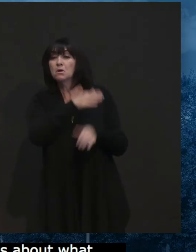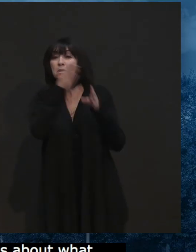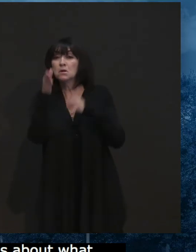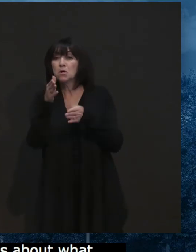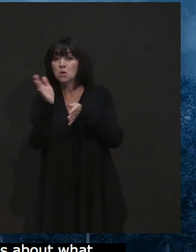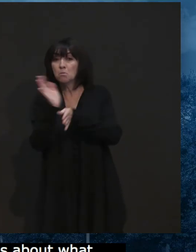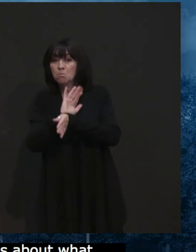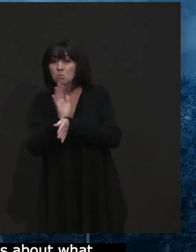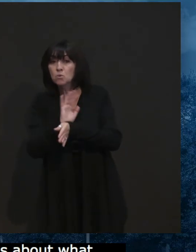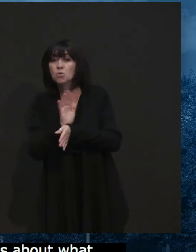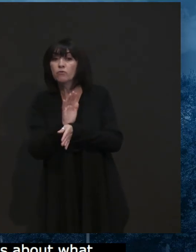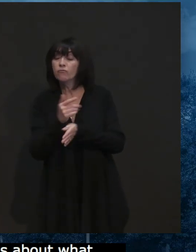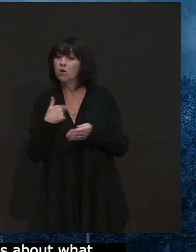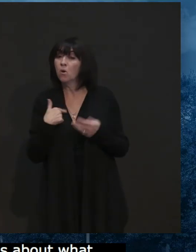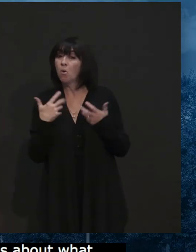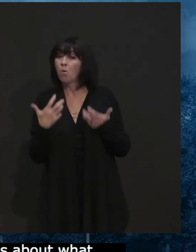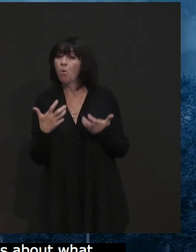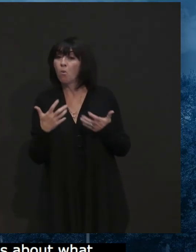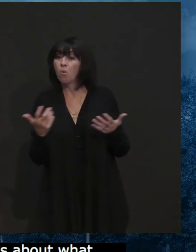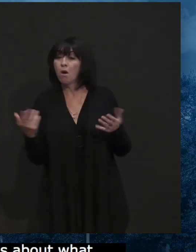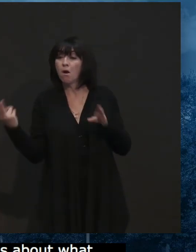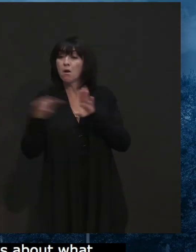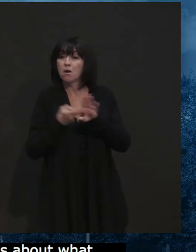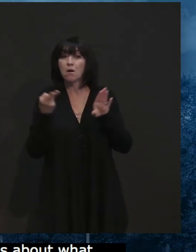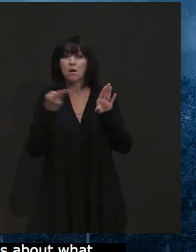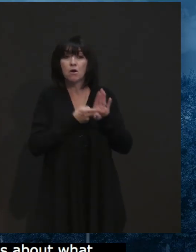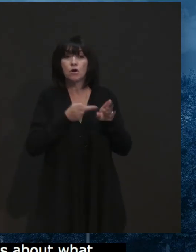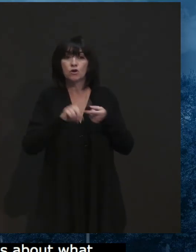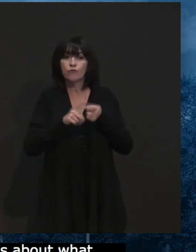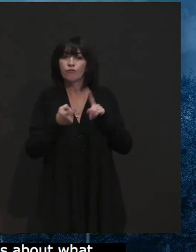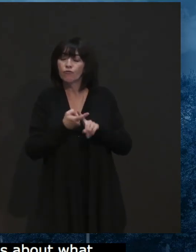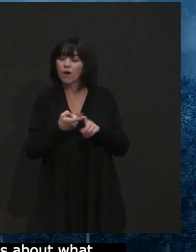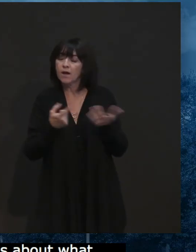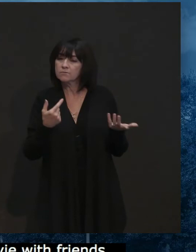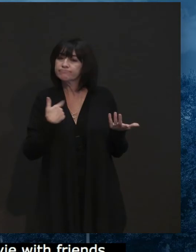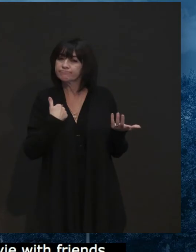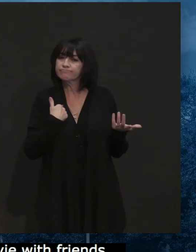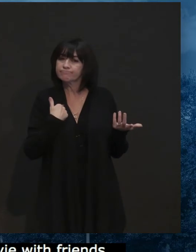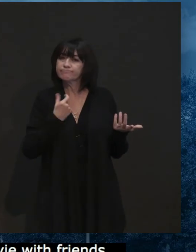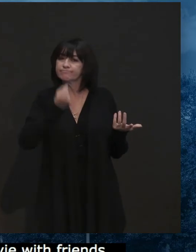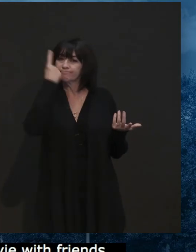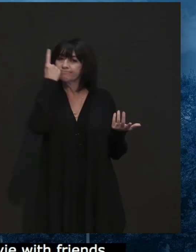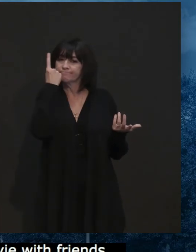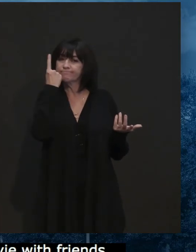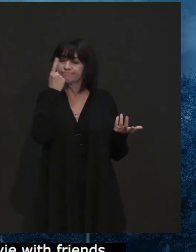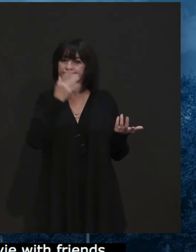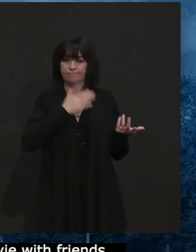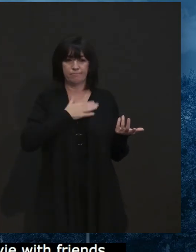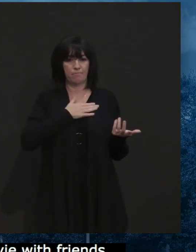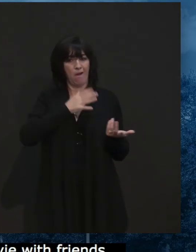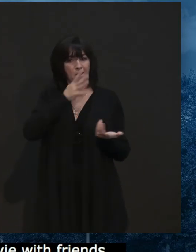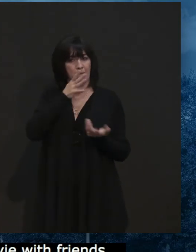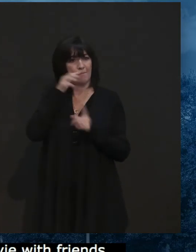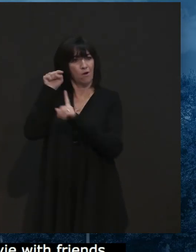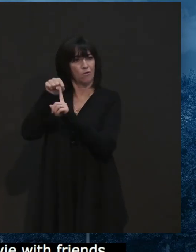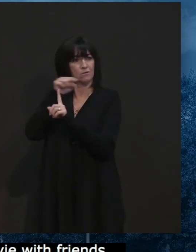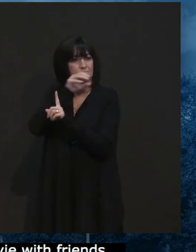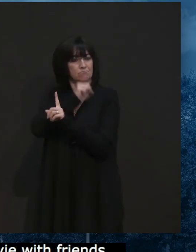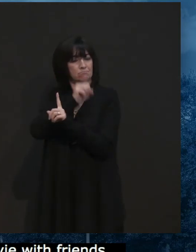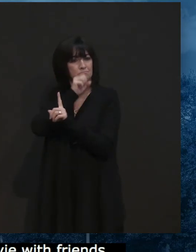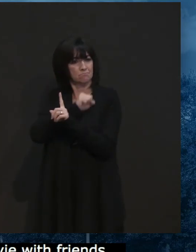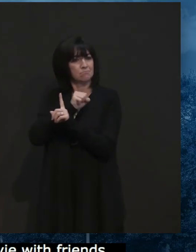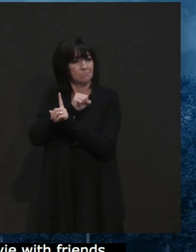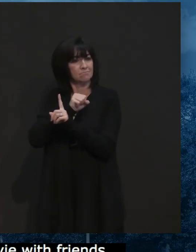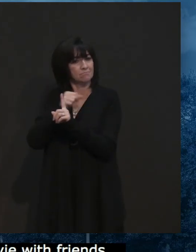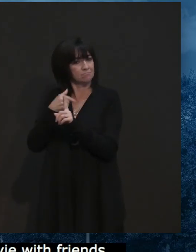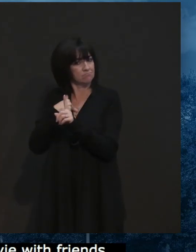friends at home. I think about it a lot because my mother is in that vulnerable category, and we like to see her and she likes